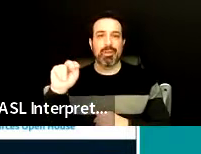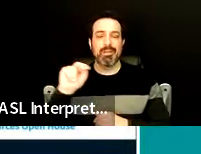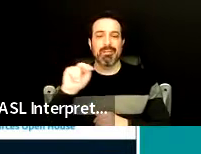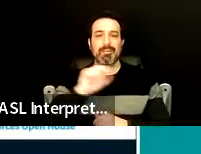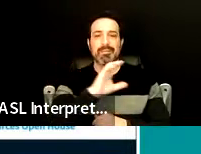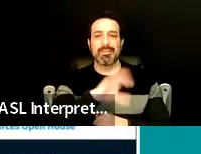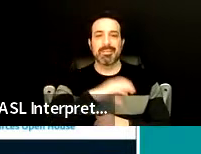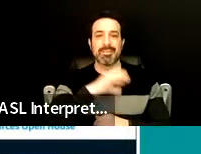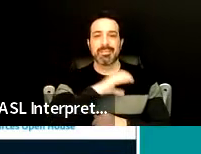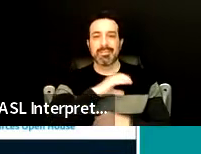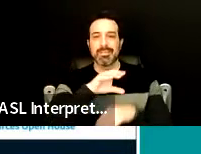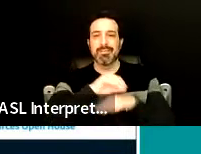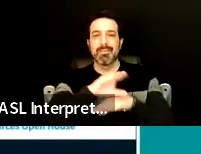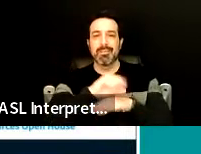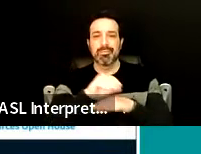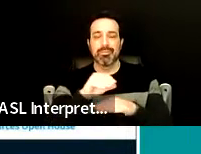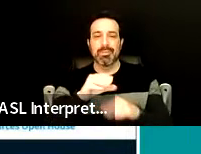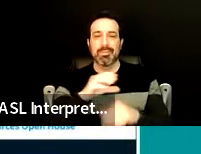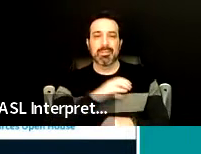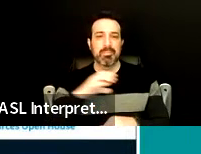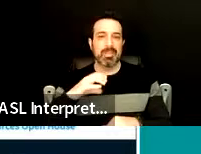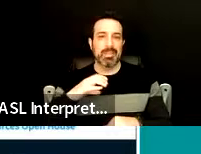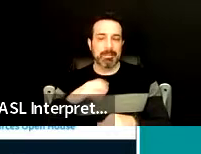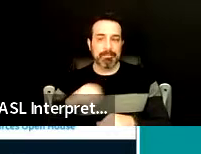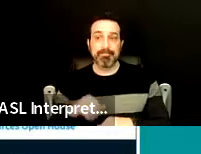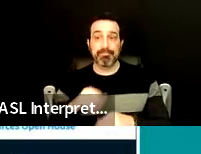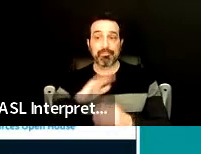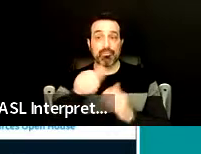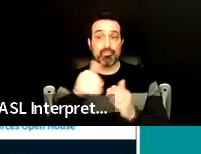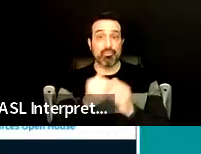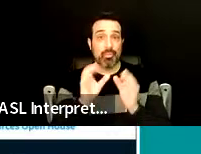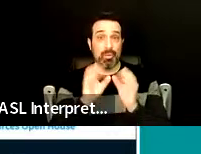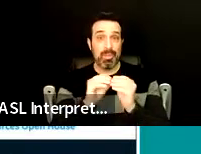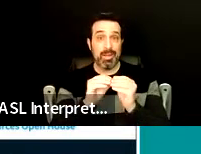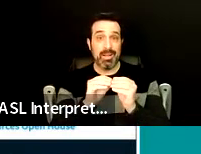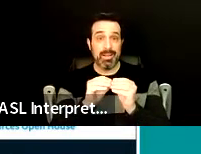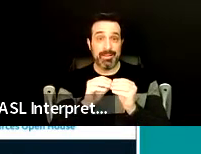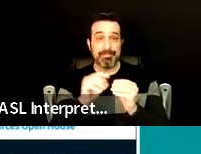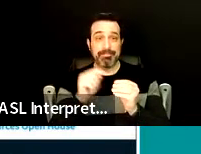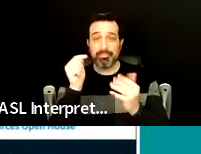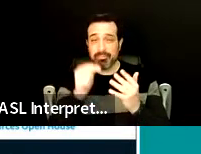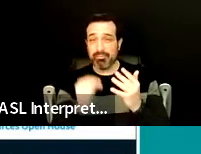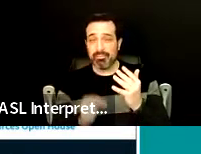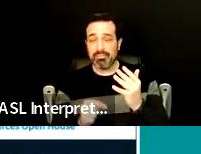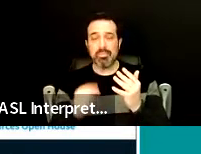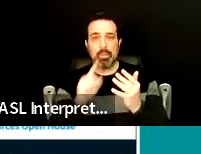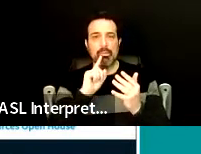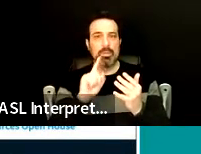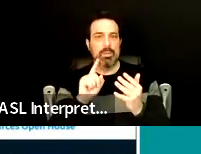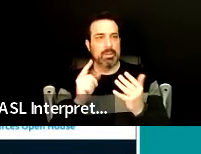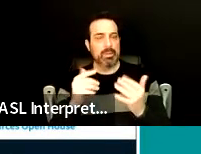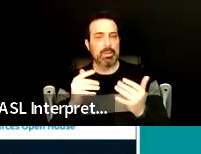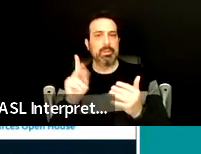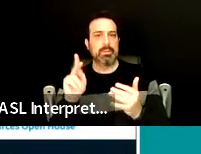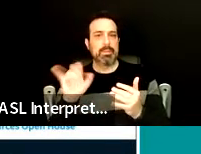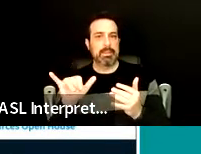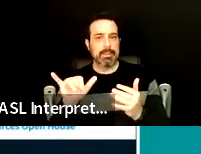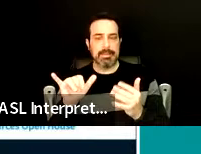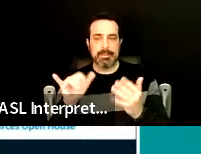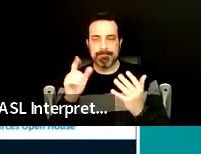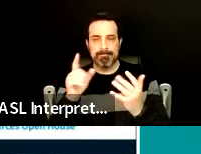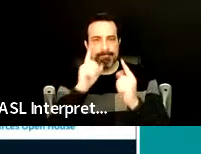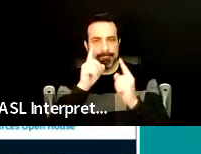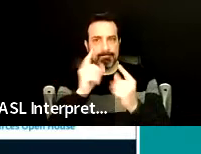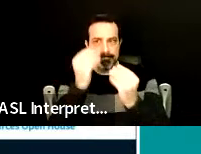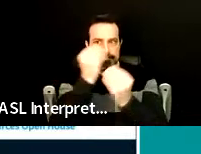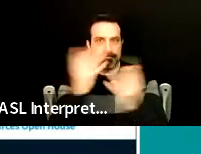Committee. So all of these meetings are just key to getting folks up to speed and letting